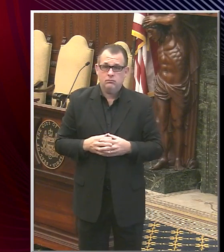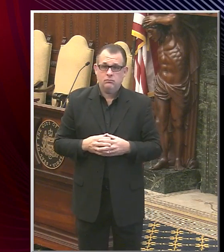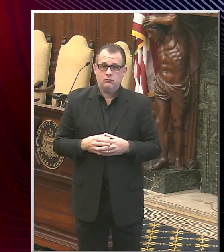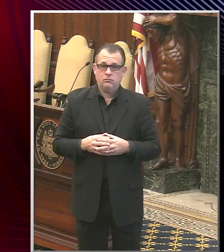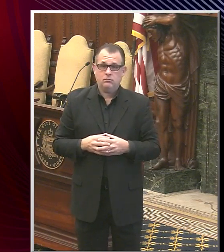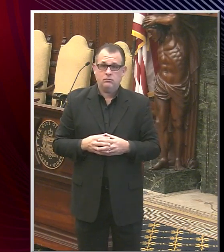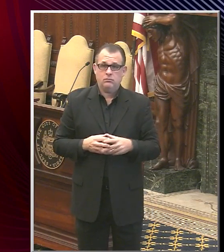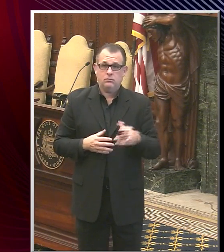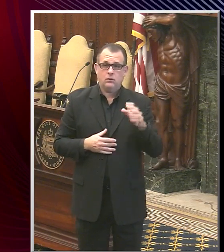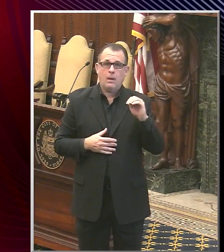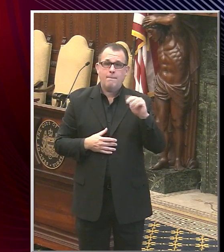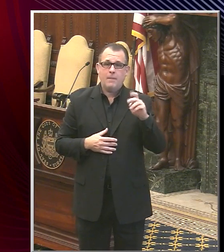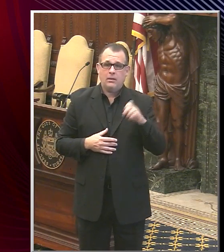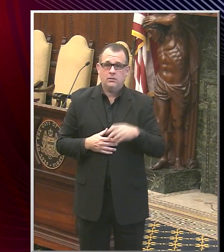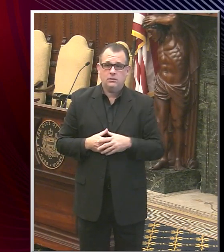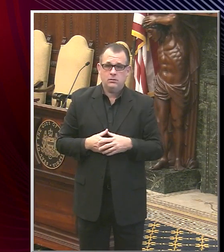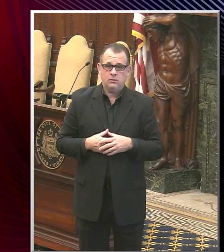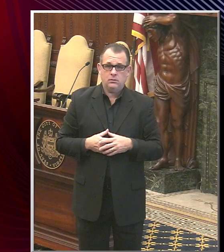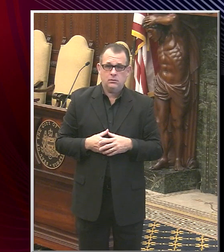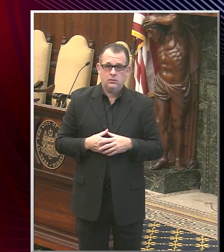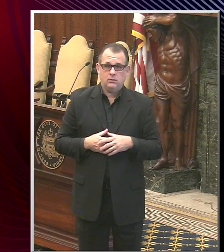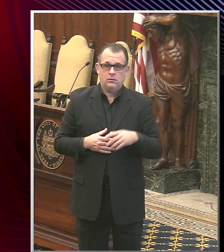Tribune.